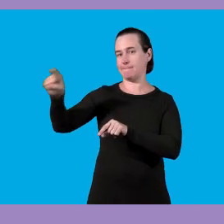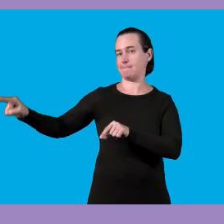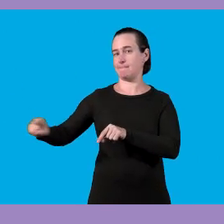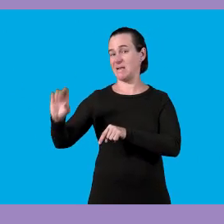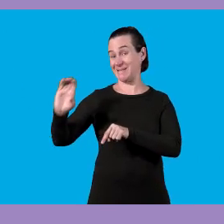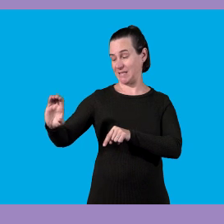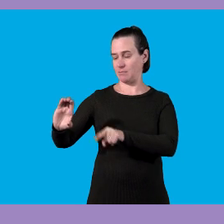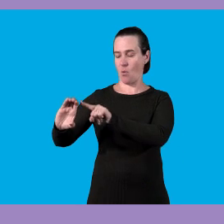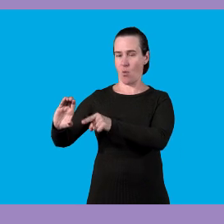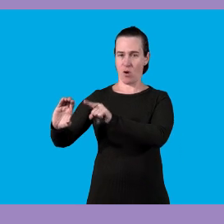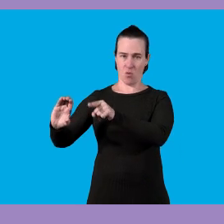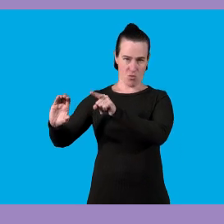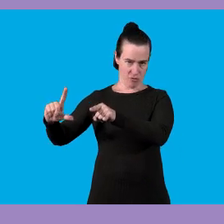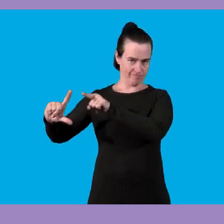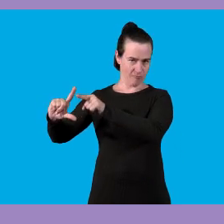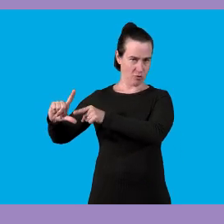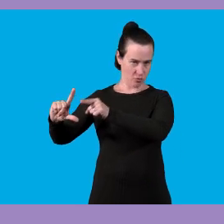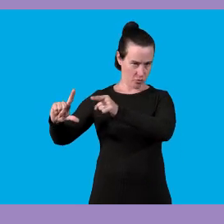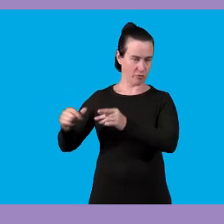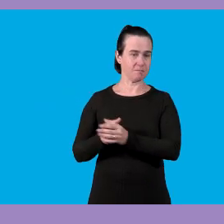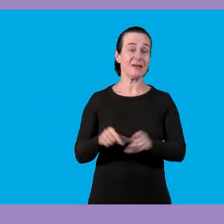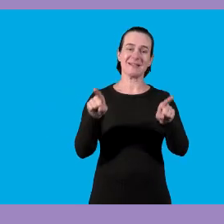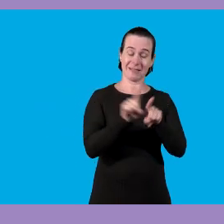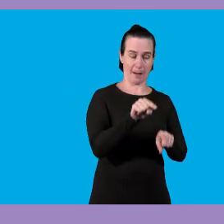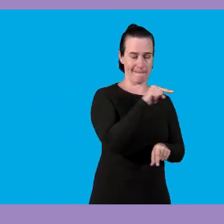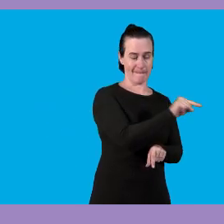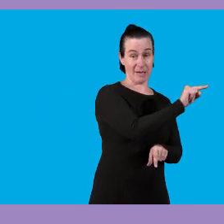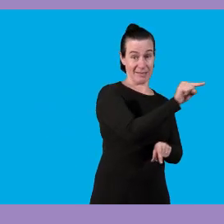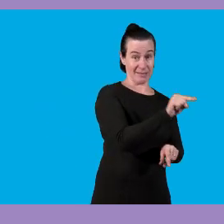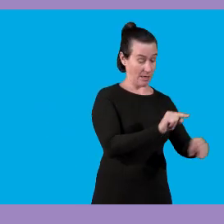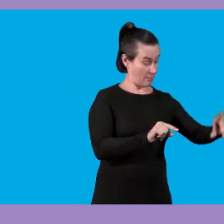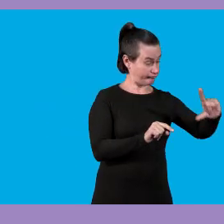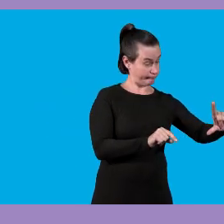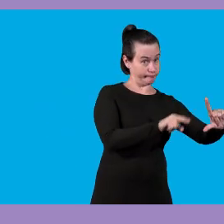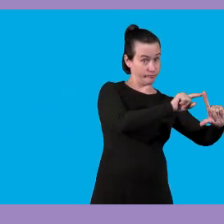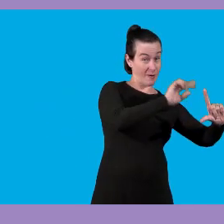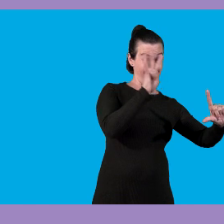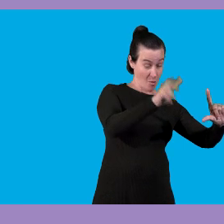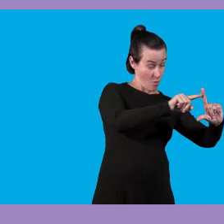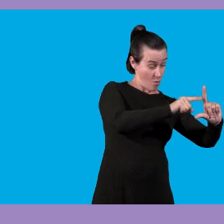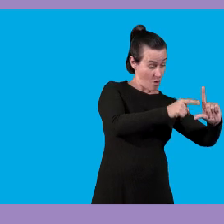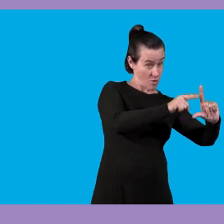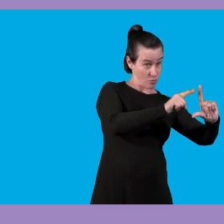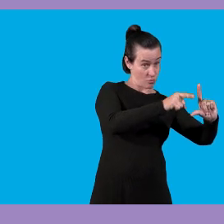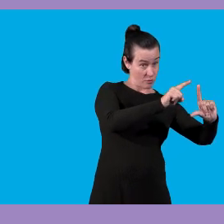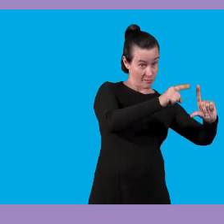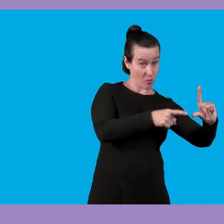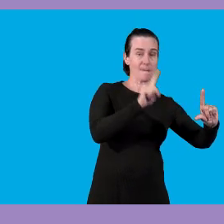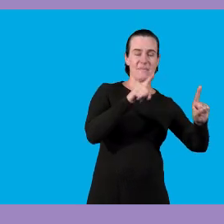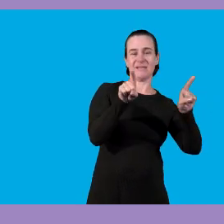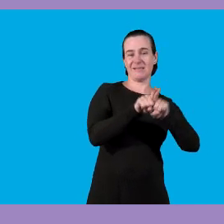to use 4 markings, will then correspond and be equal to angle Z, which has 4 markings. So that is